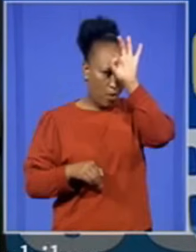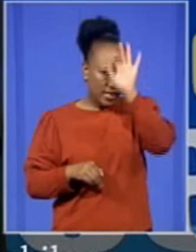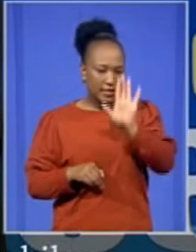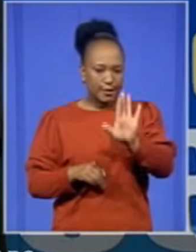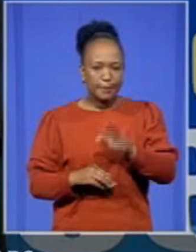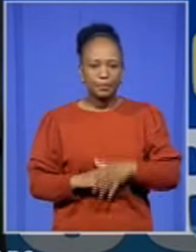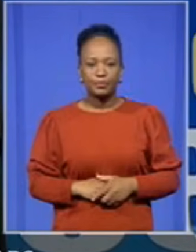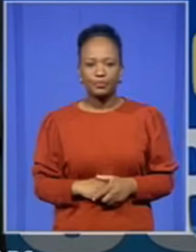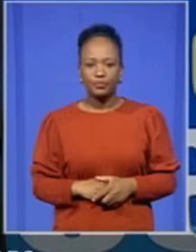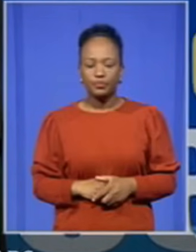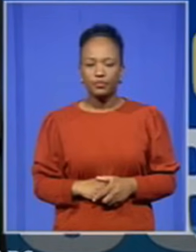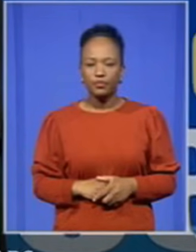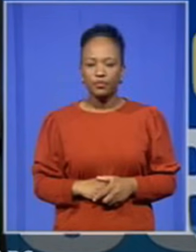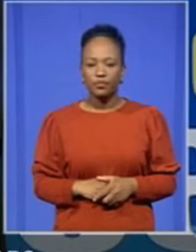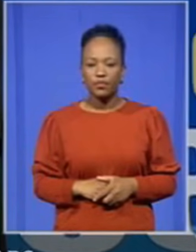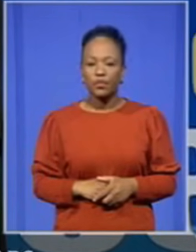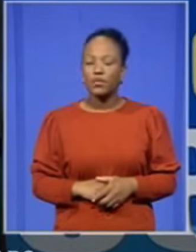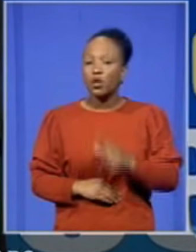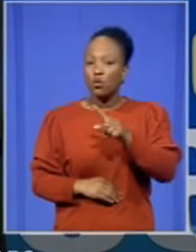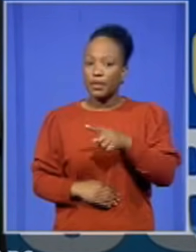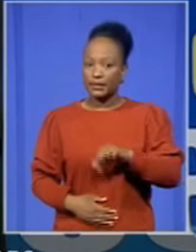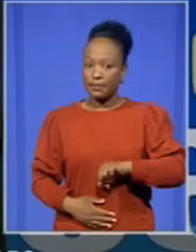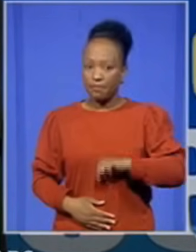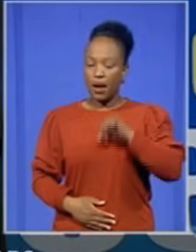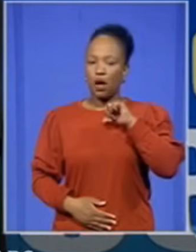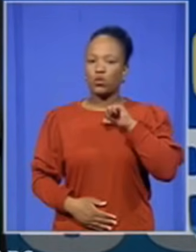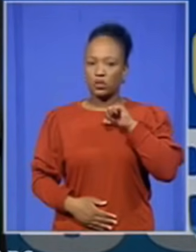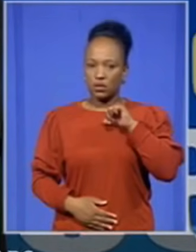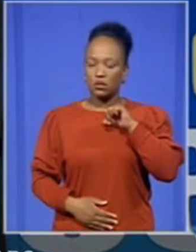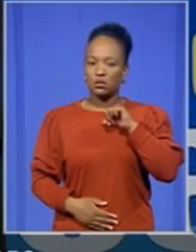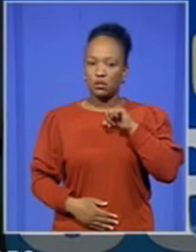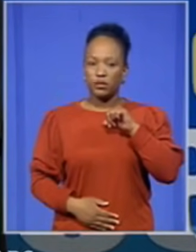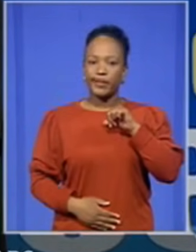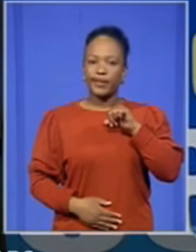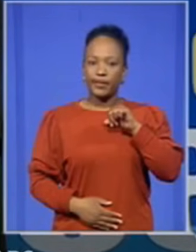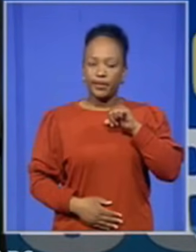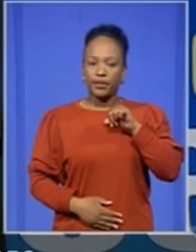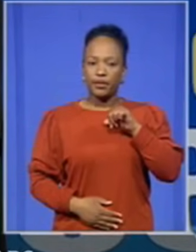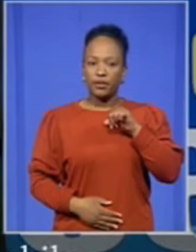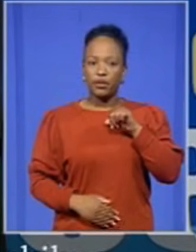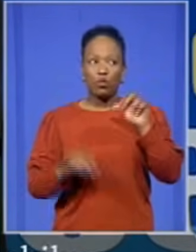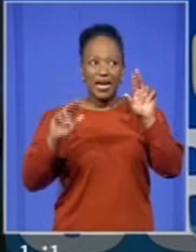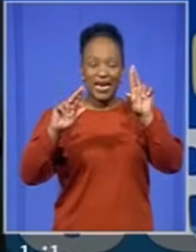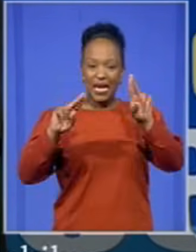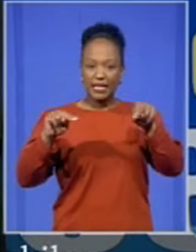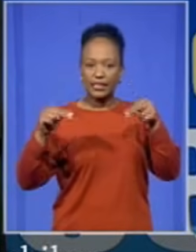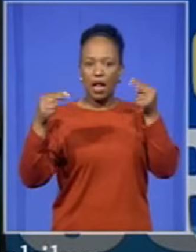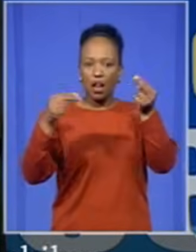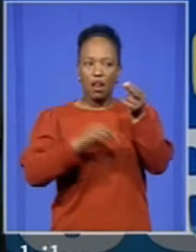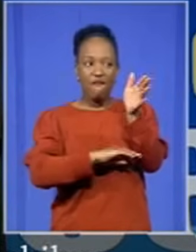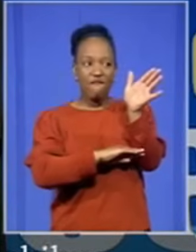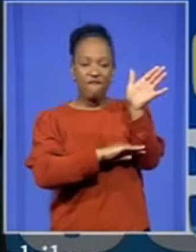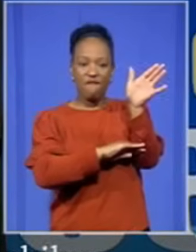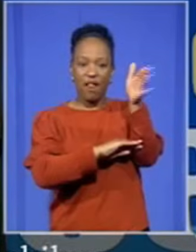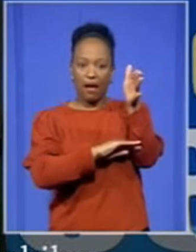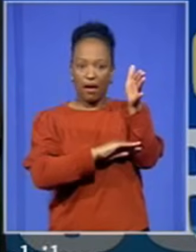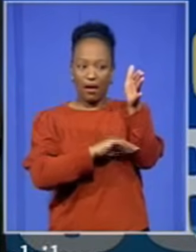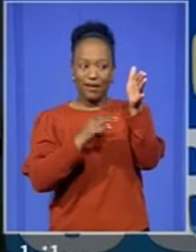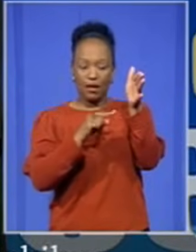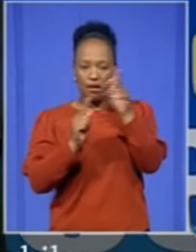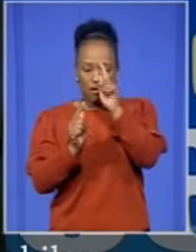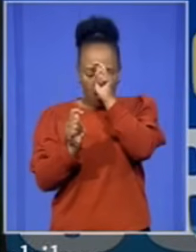that she's honored by the national flag, so it means she is an